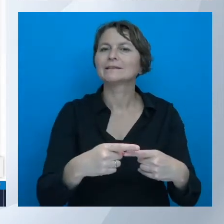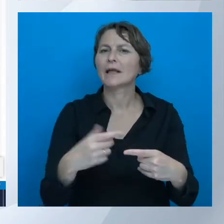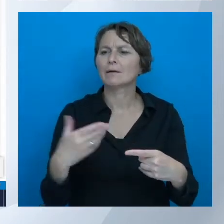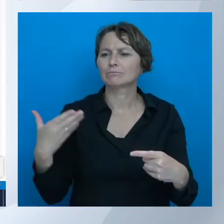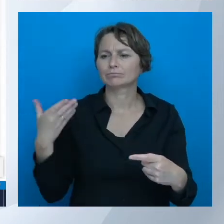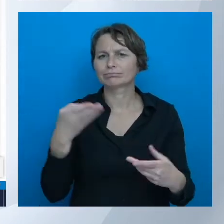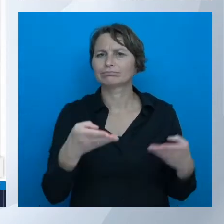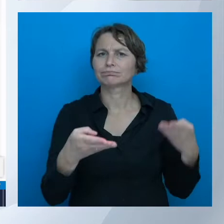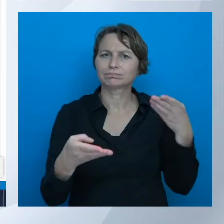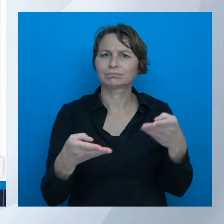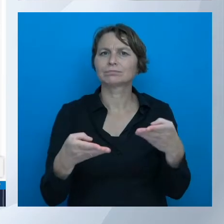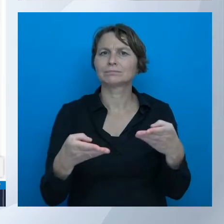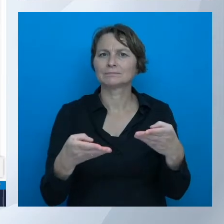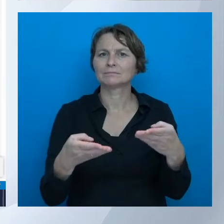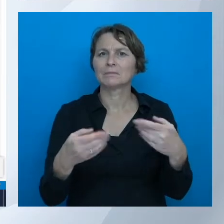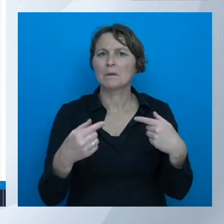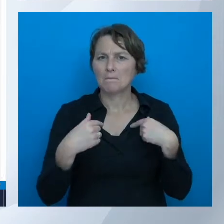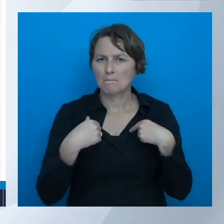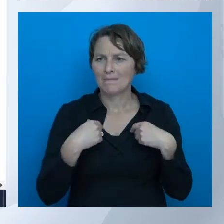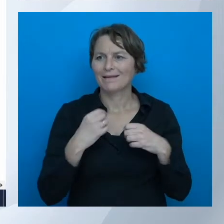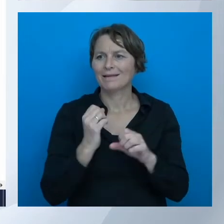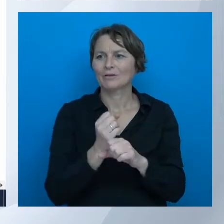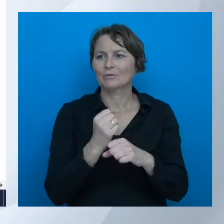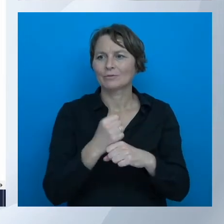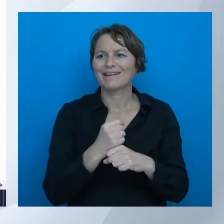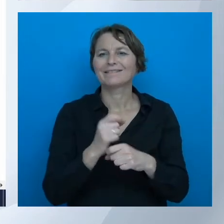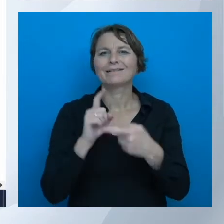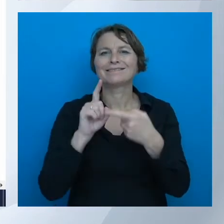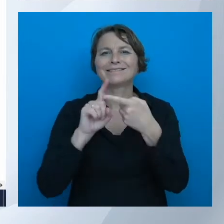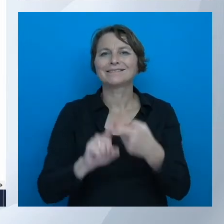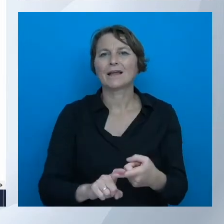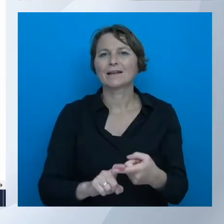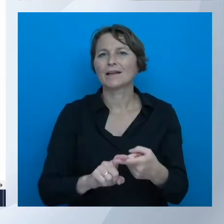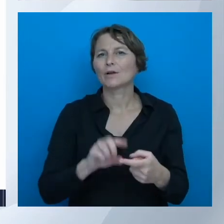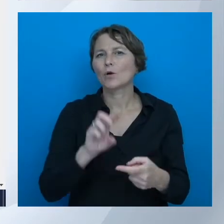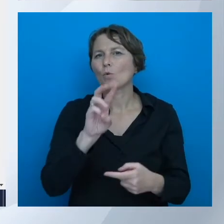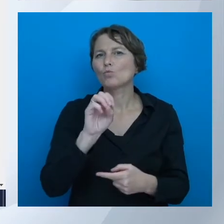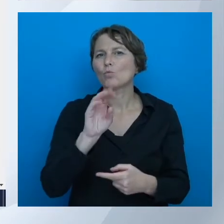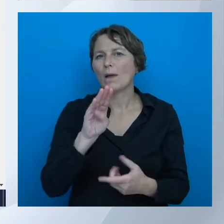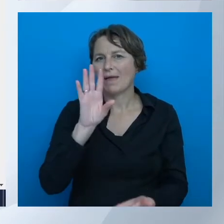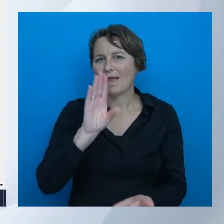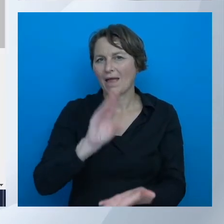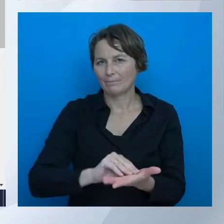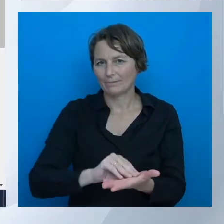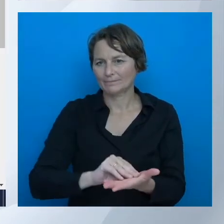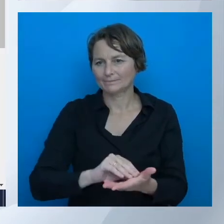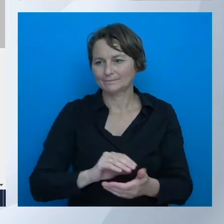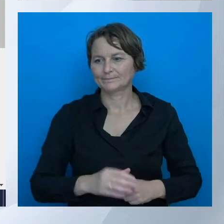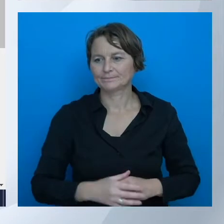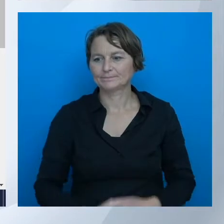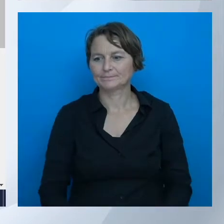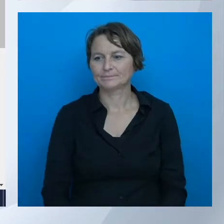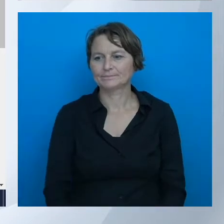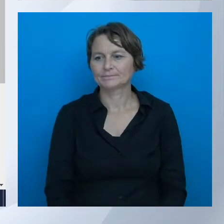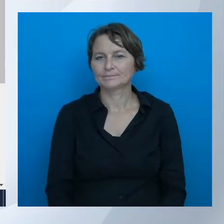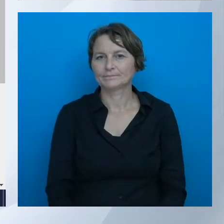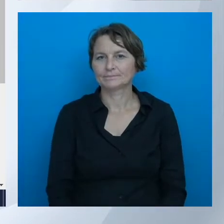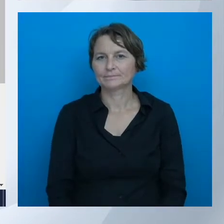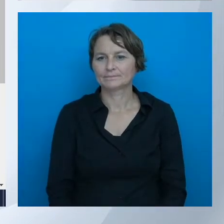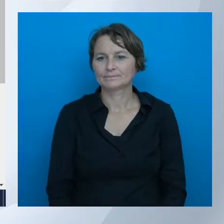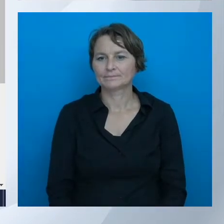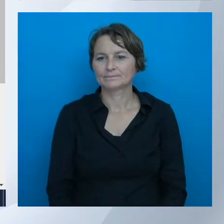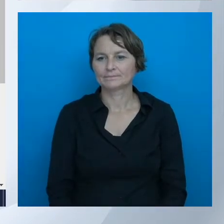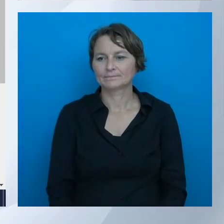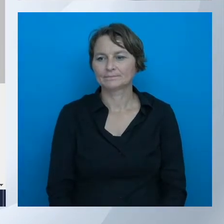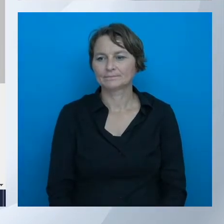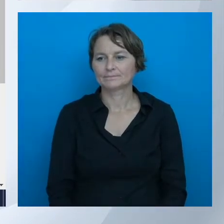created that static web app. And now if I go to my GitHub, what you will see is if I go to